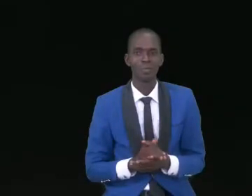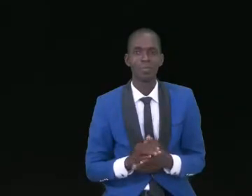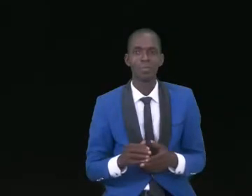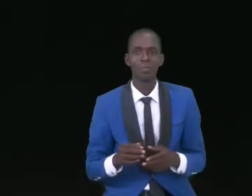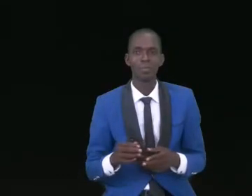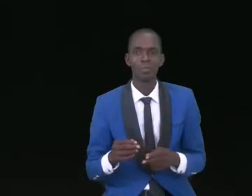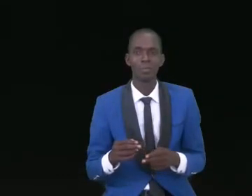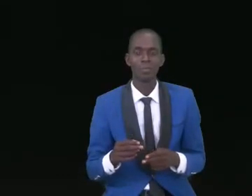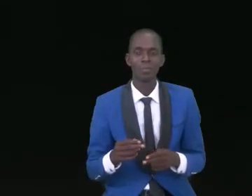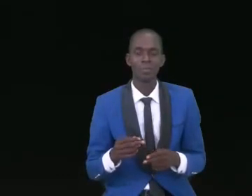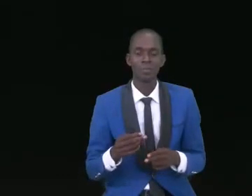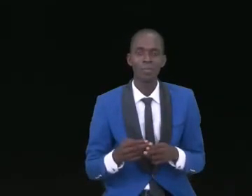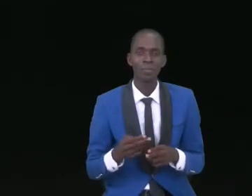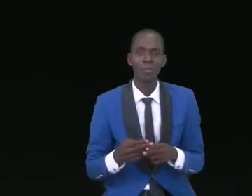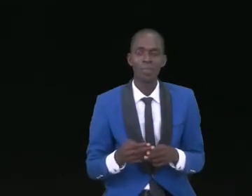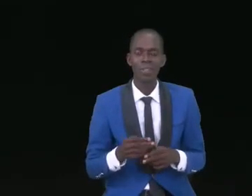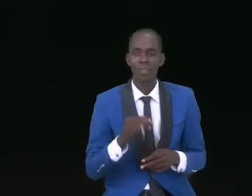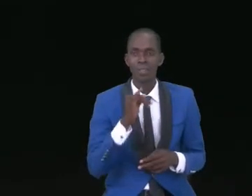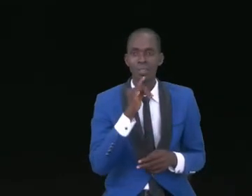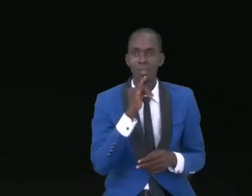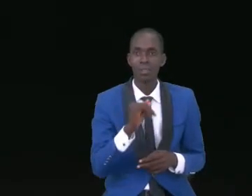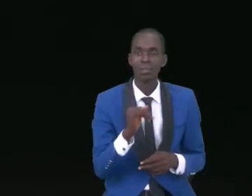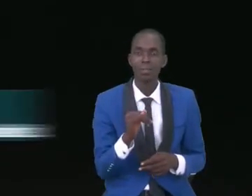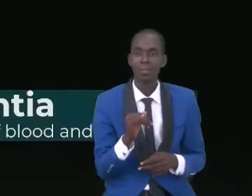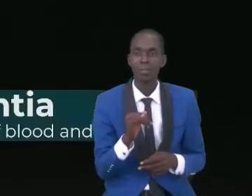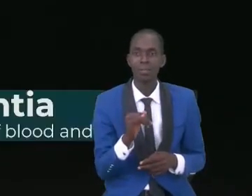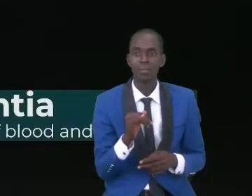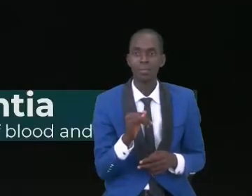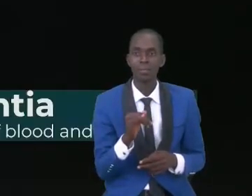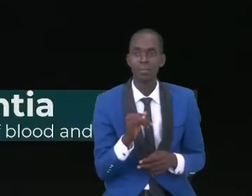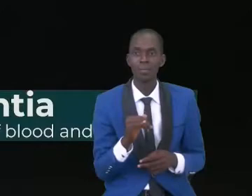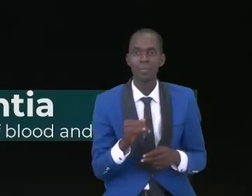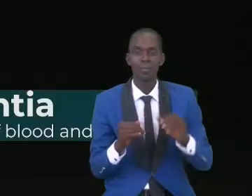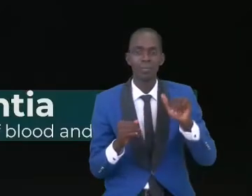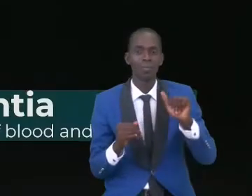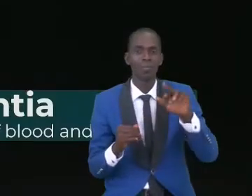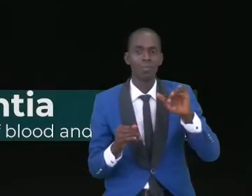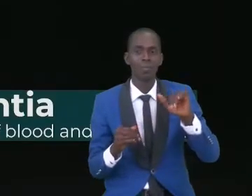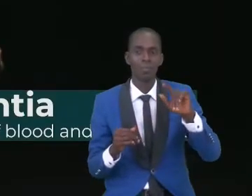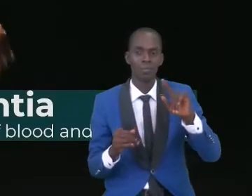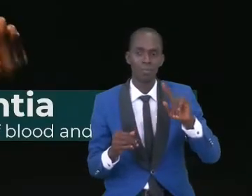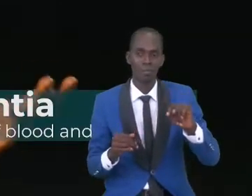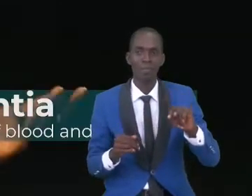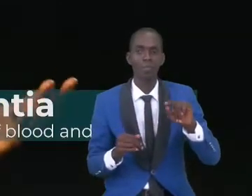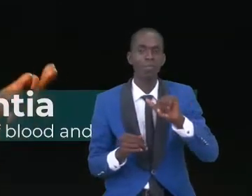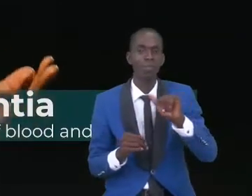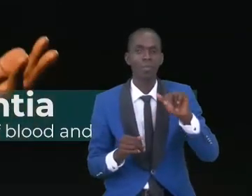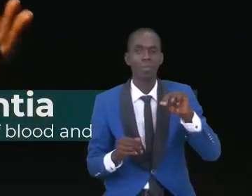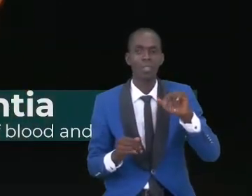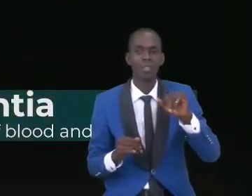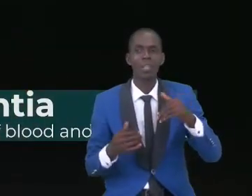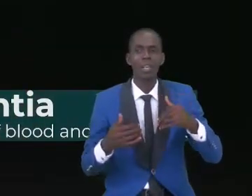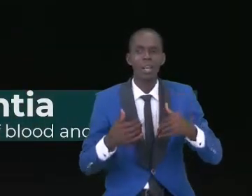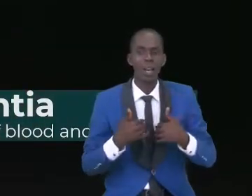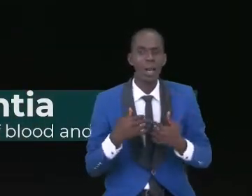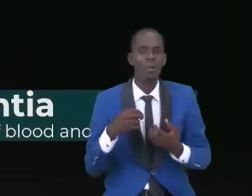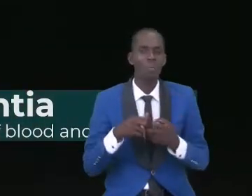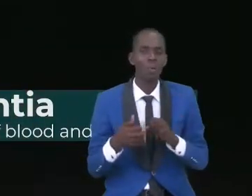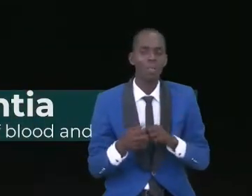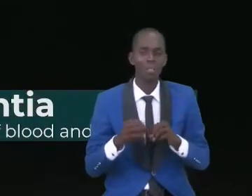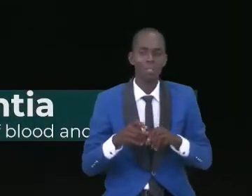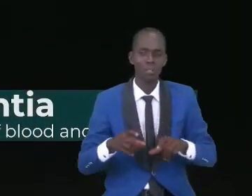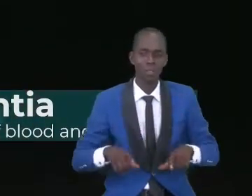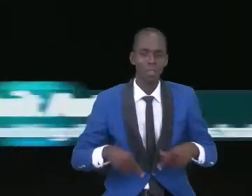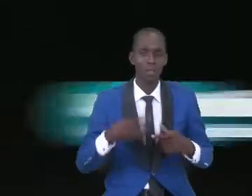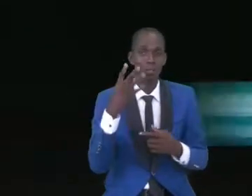My name is Aret Lucia. I had four problems in my life, but I thank God for the GCK